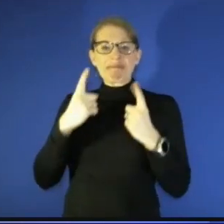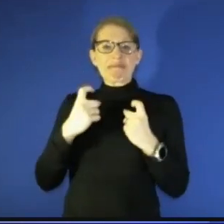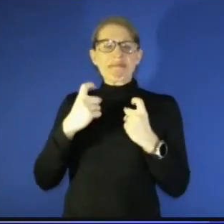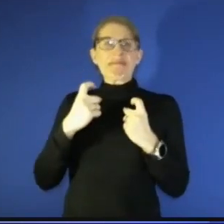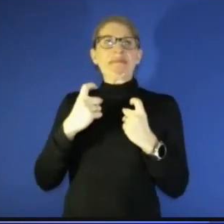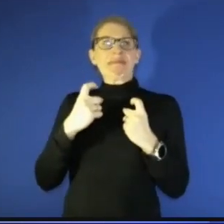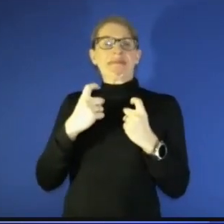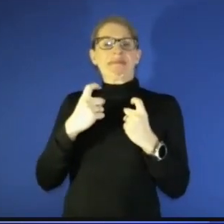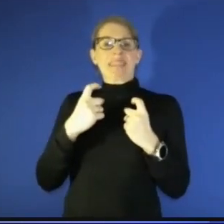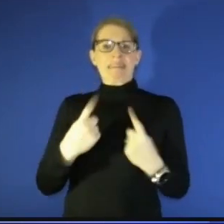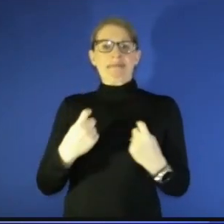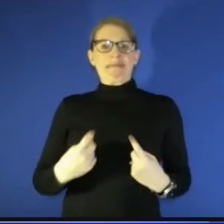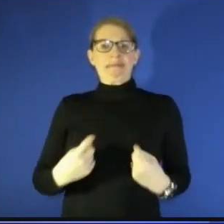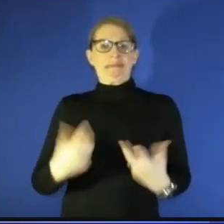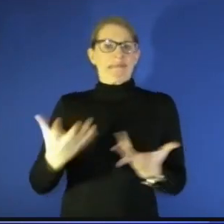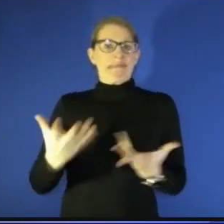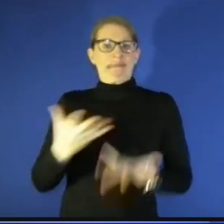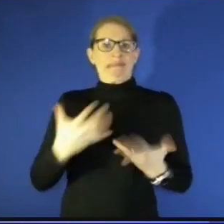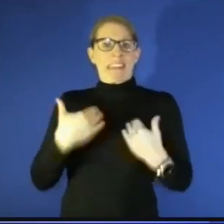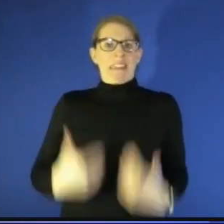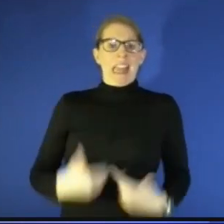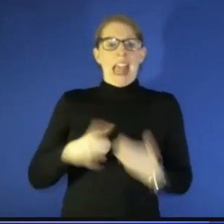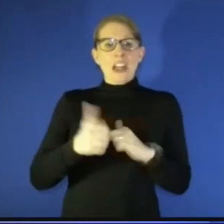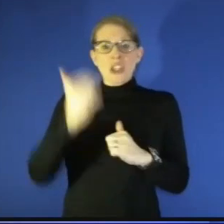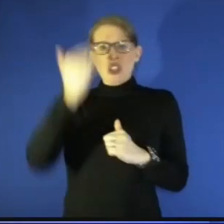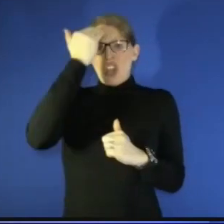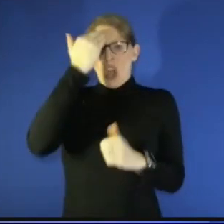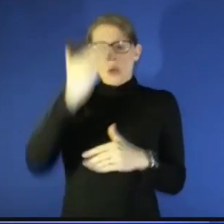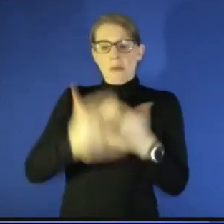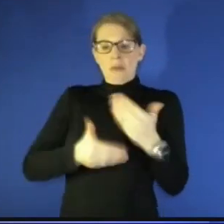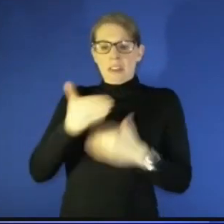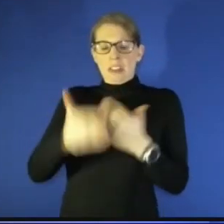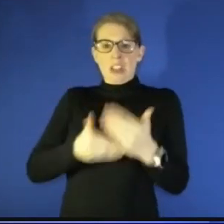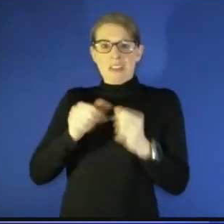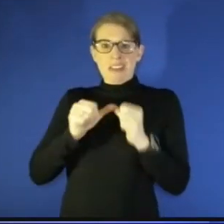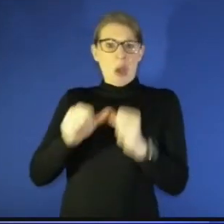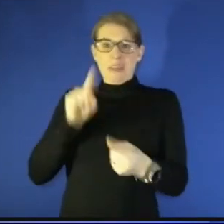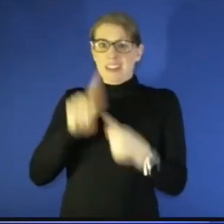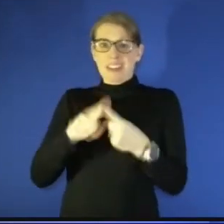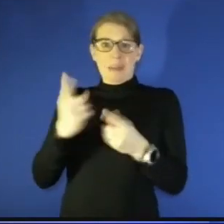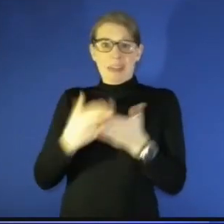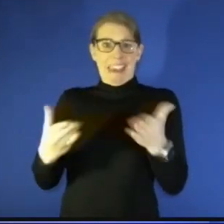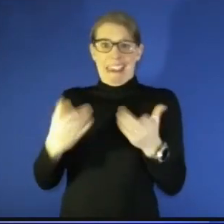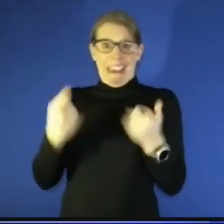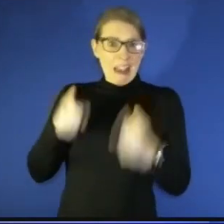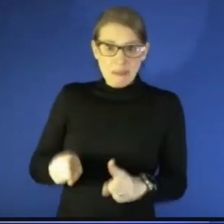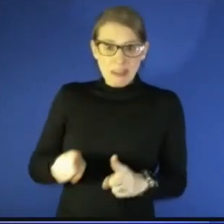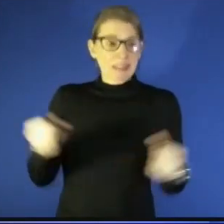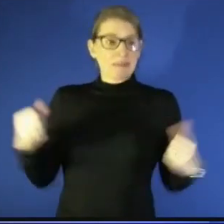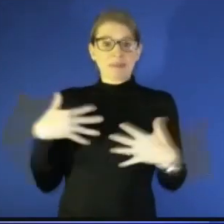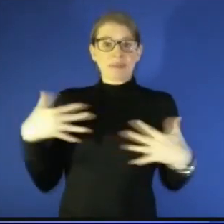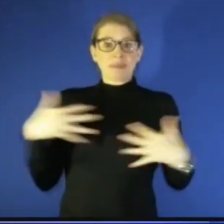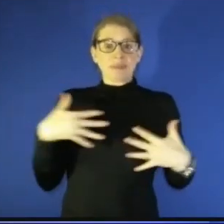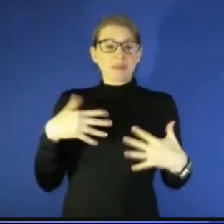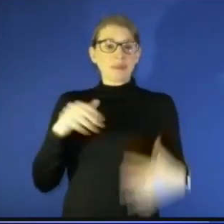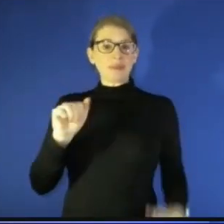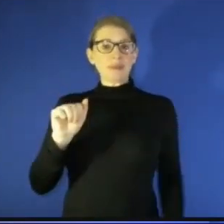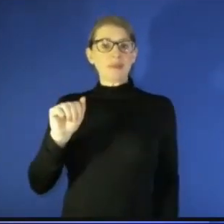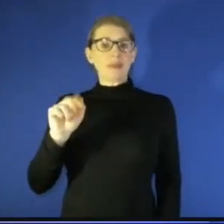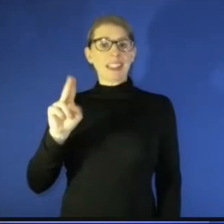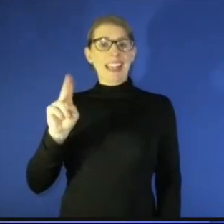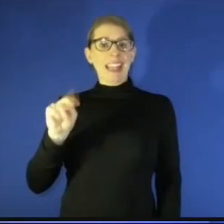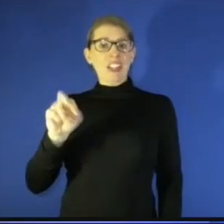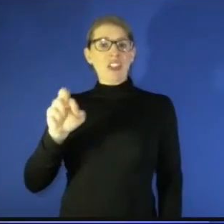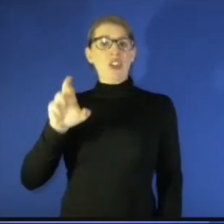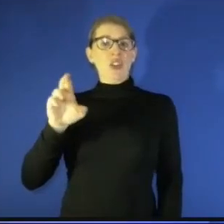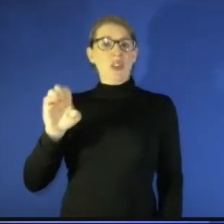in our bodies. How do you know you just go until something happens? It's kind of scary, especially when you talk about aneurysms. But can you just go and say, hey,